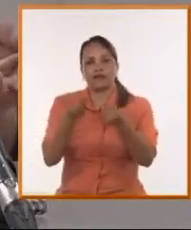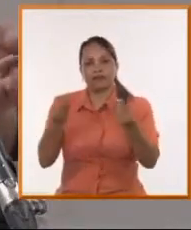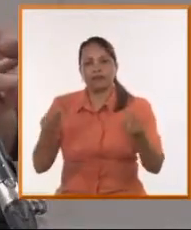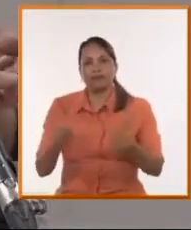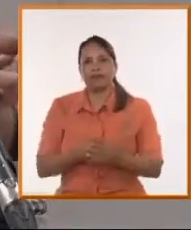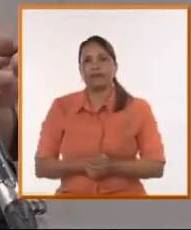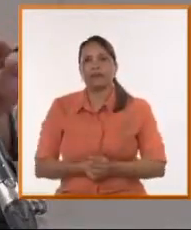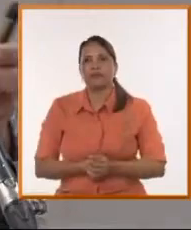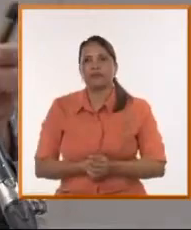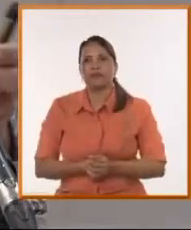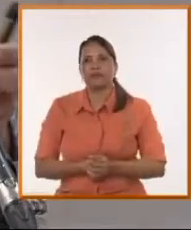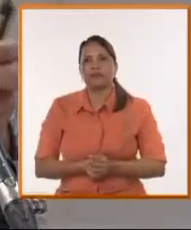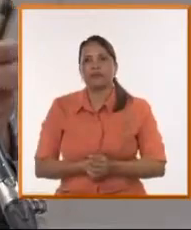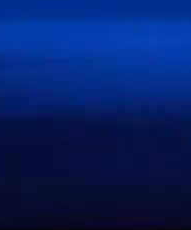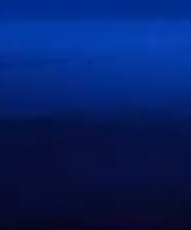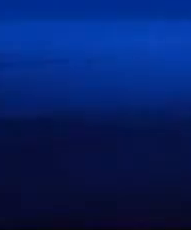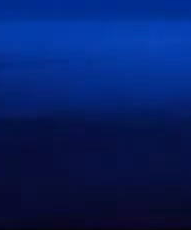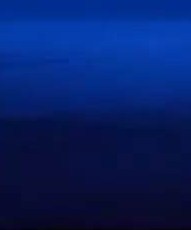de la educación, de la sanidad.